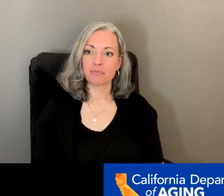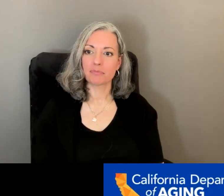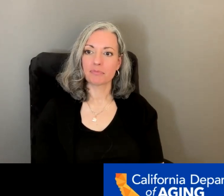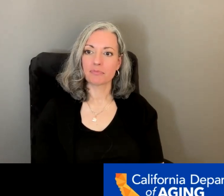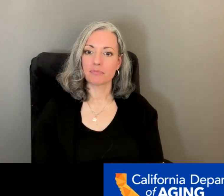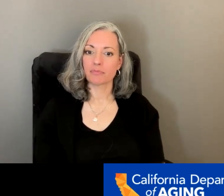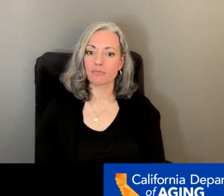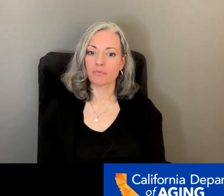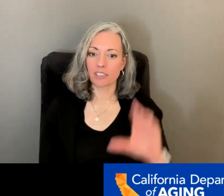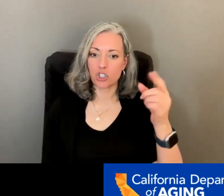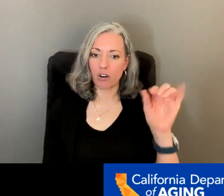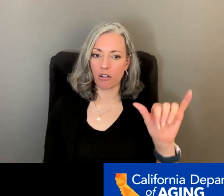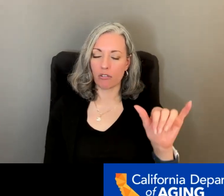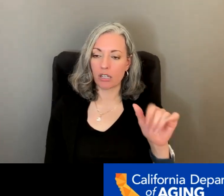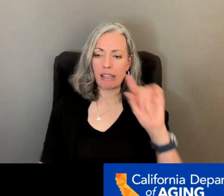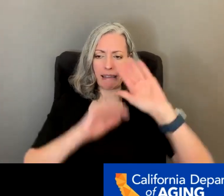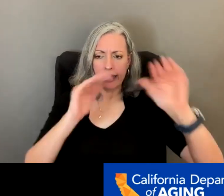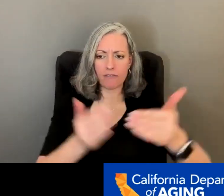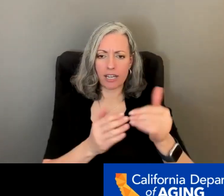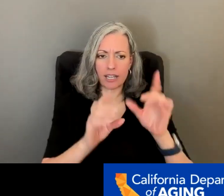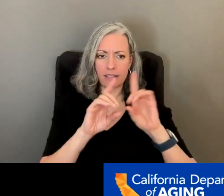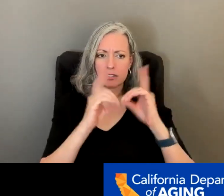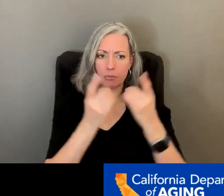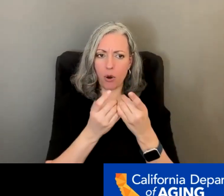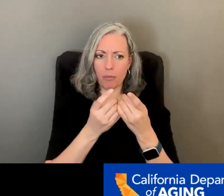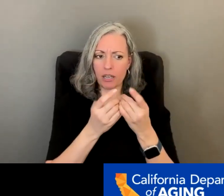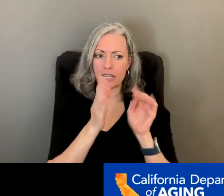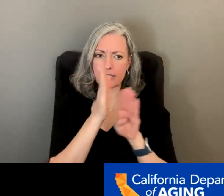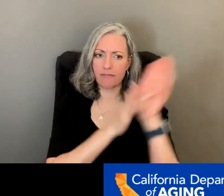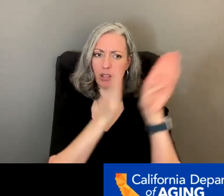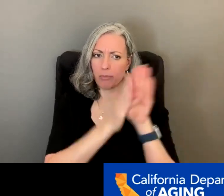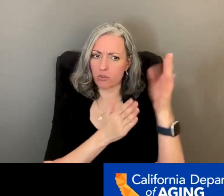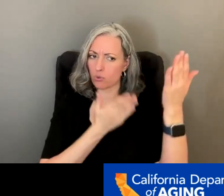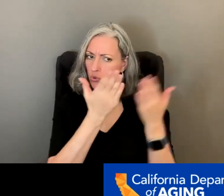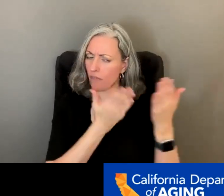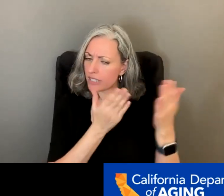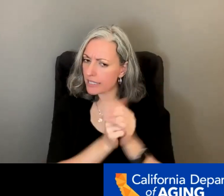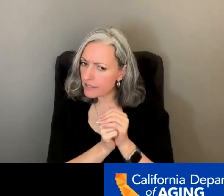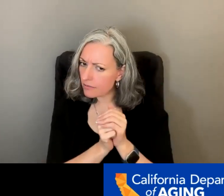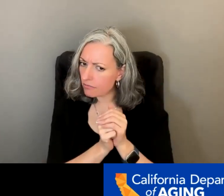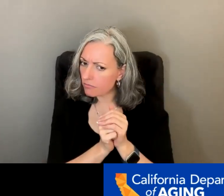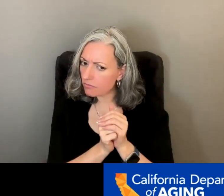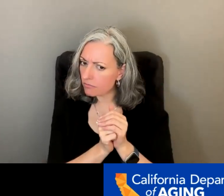And Cheryl, in terms of inviting the Department of Developmental Services, I'm